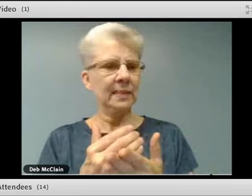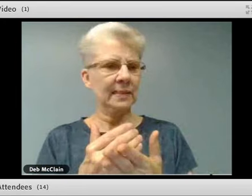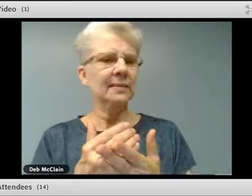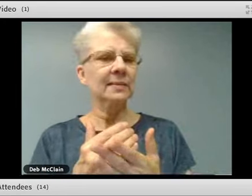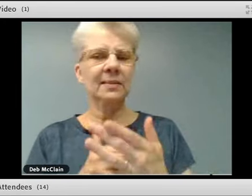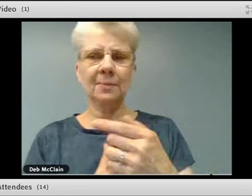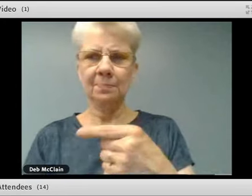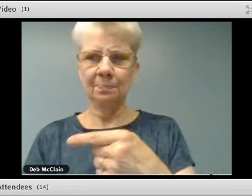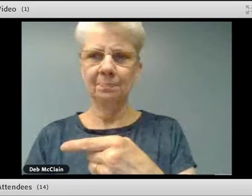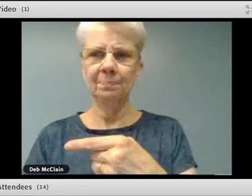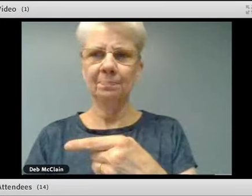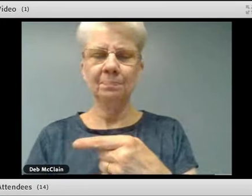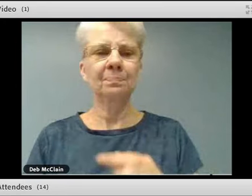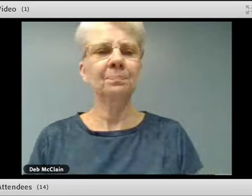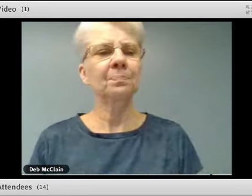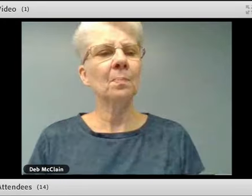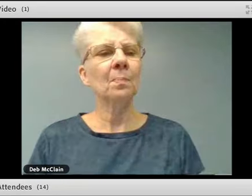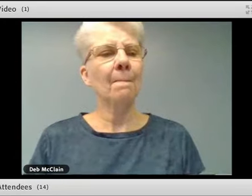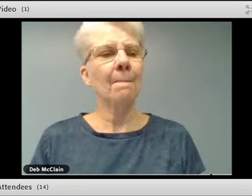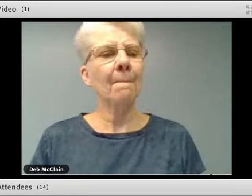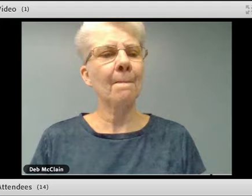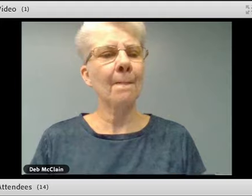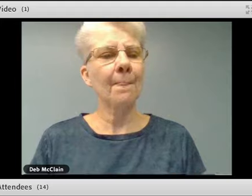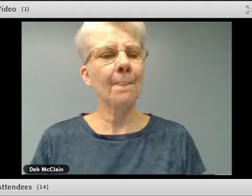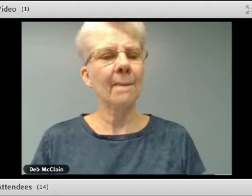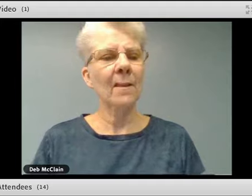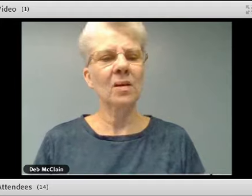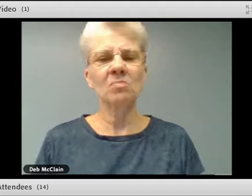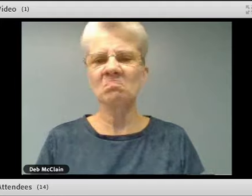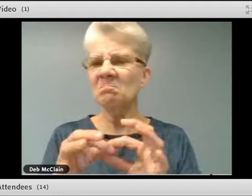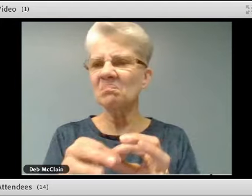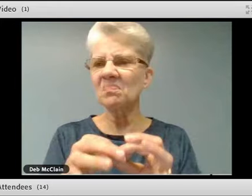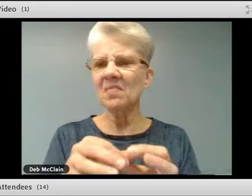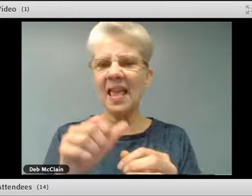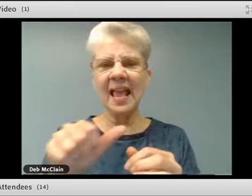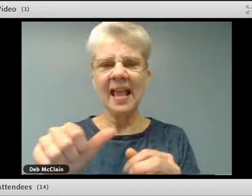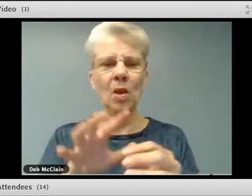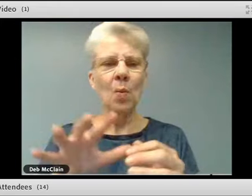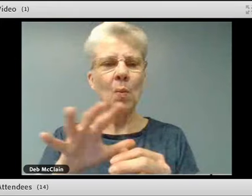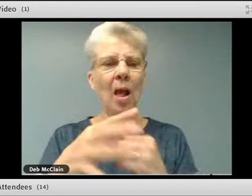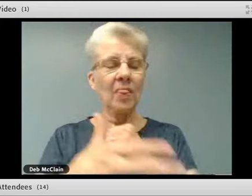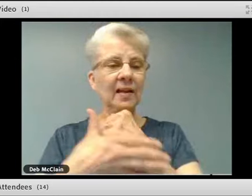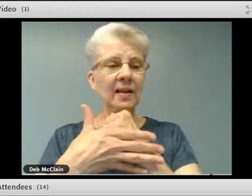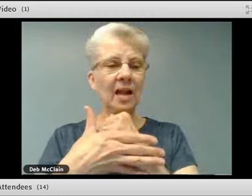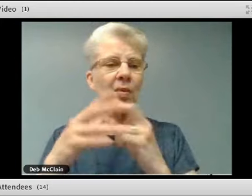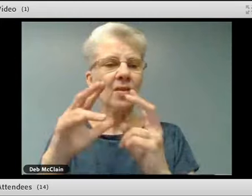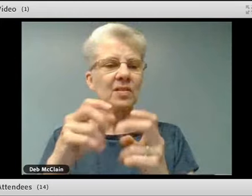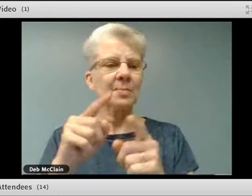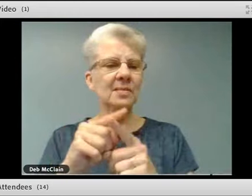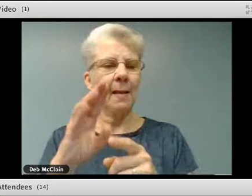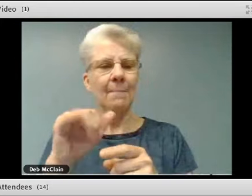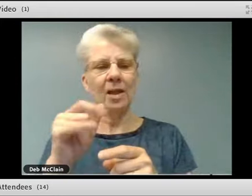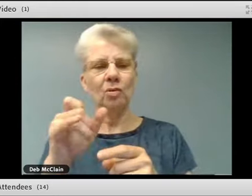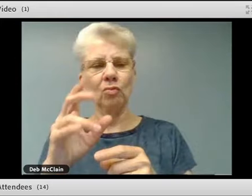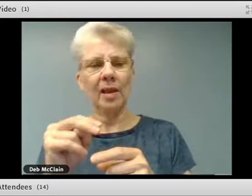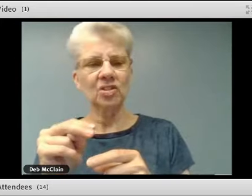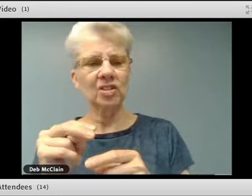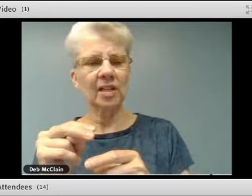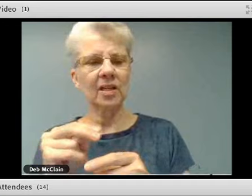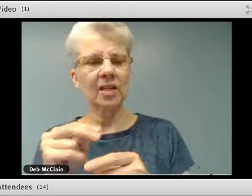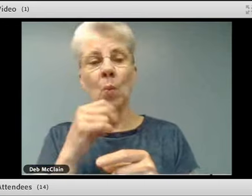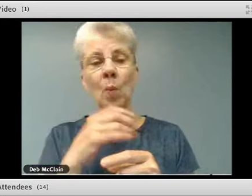around the country. And then there's thematic subjects like migration, women, and Native Americans. Time